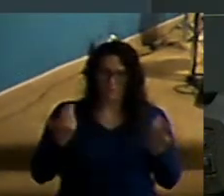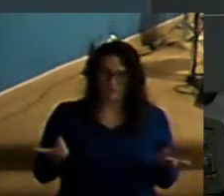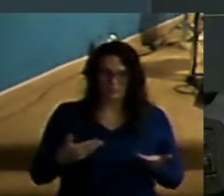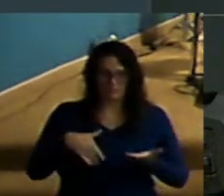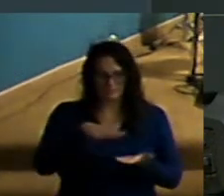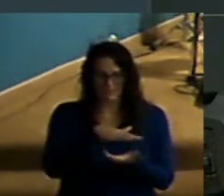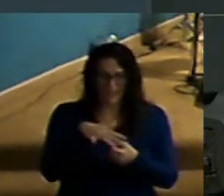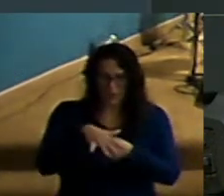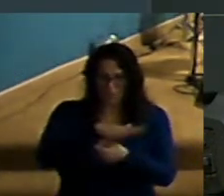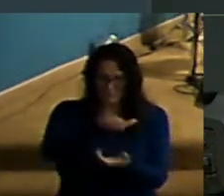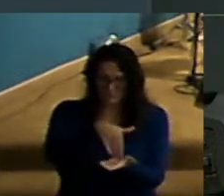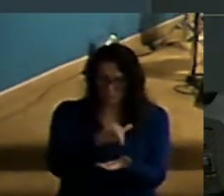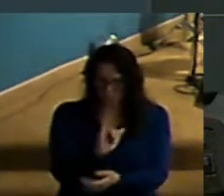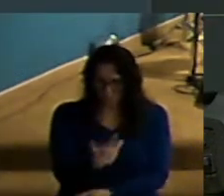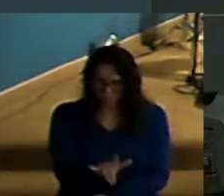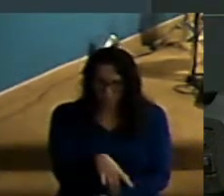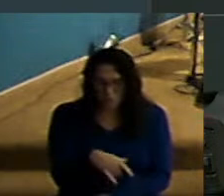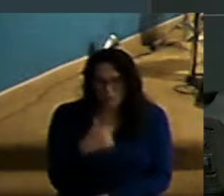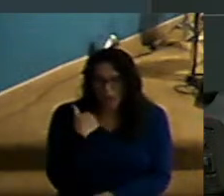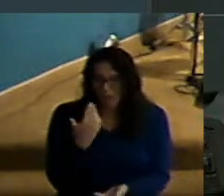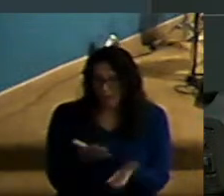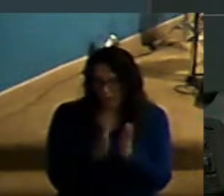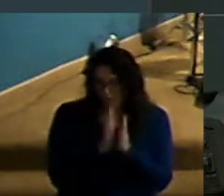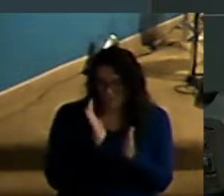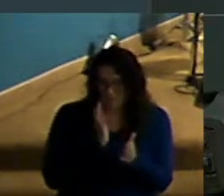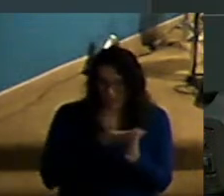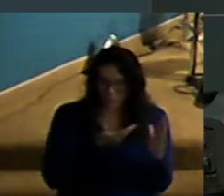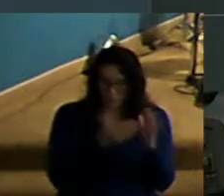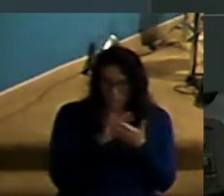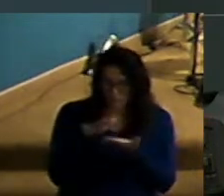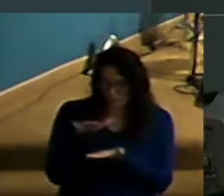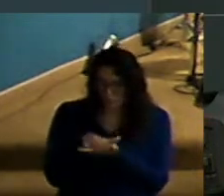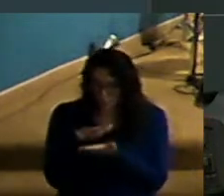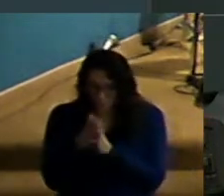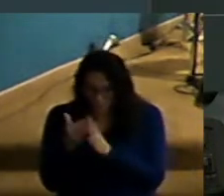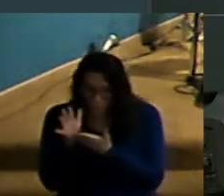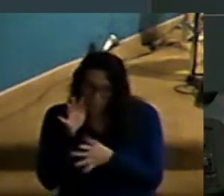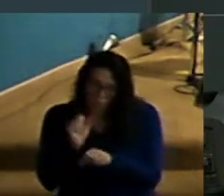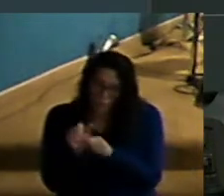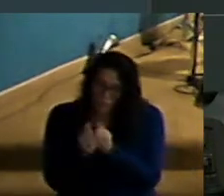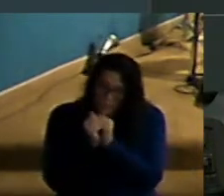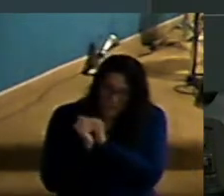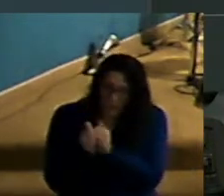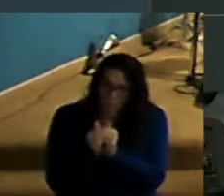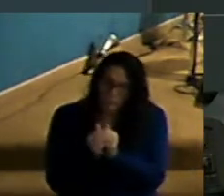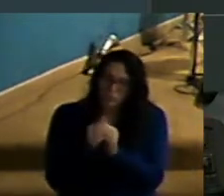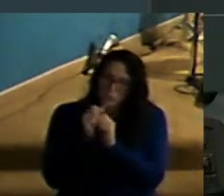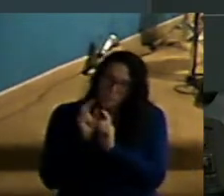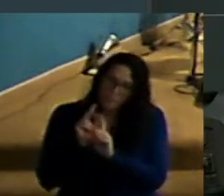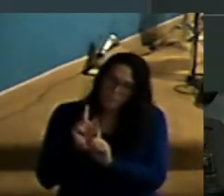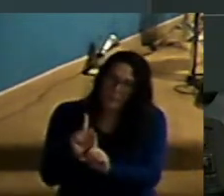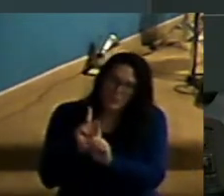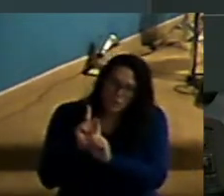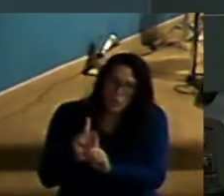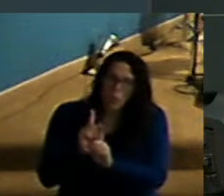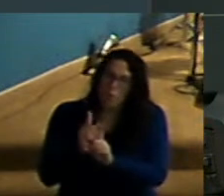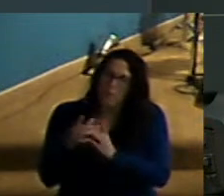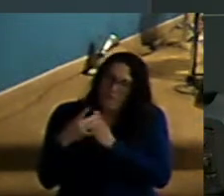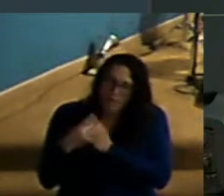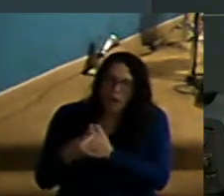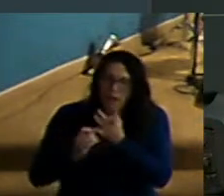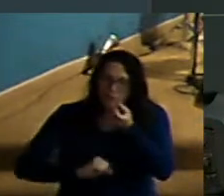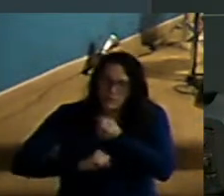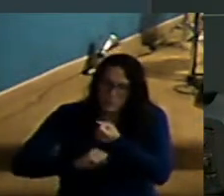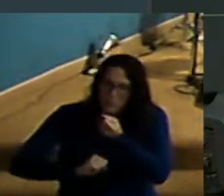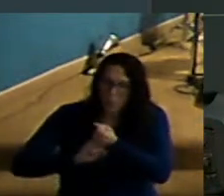Illinois. I ask that our community and school community work together to mentor, guide, and support